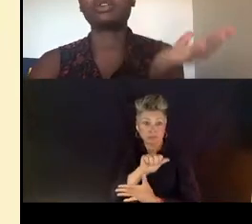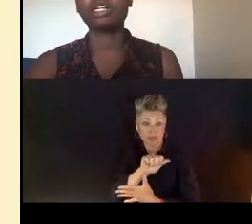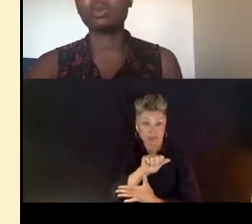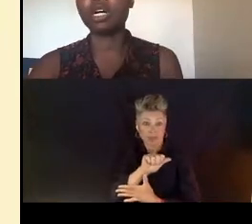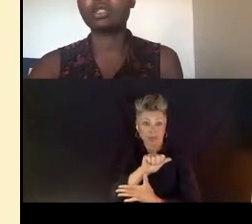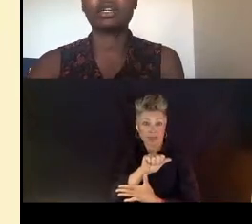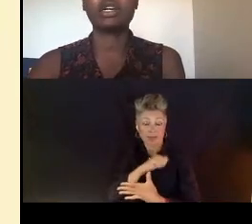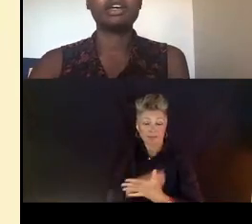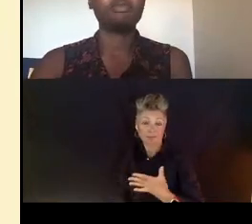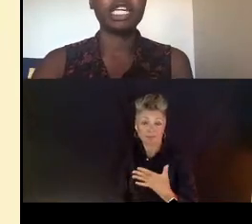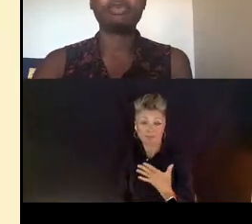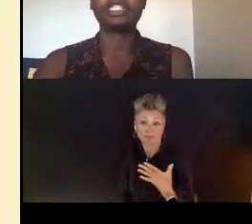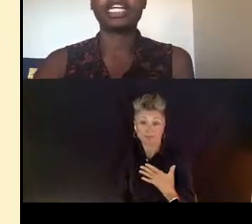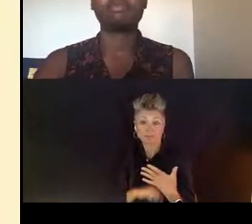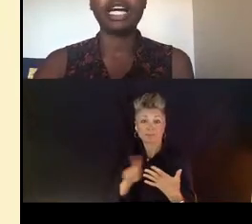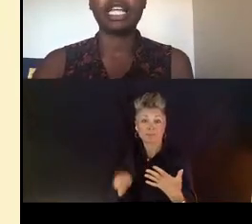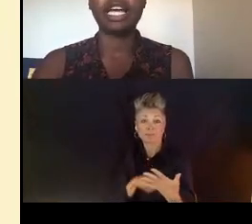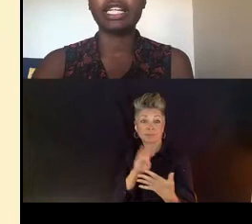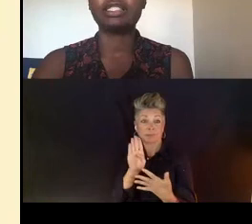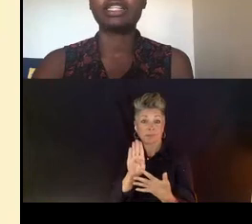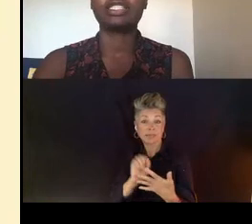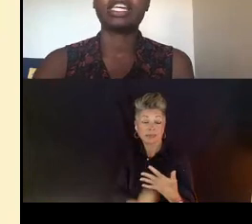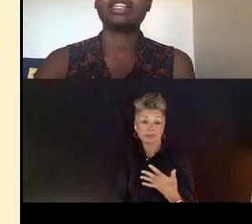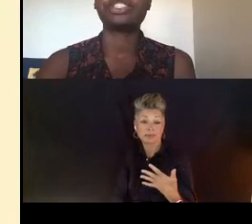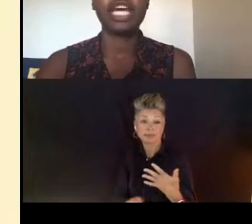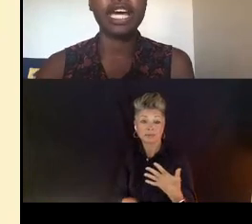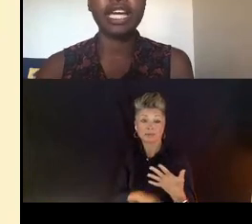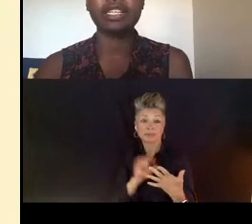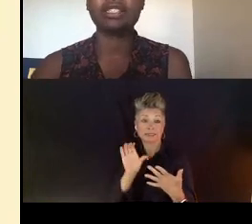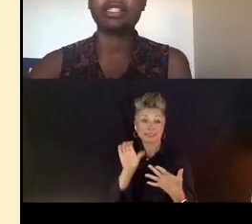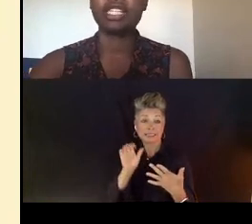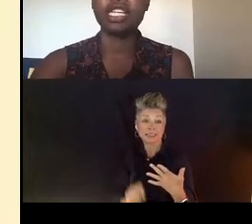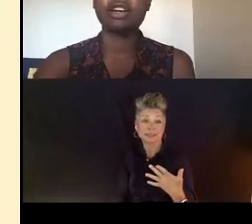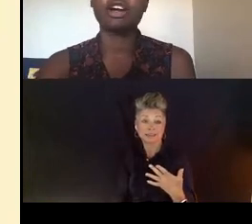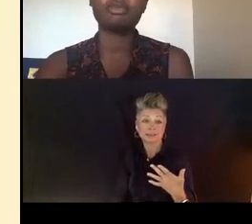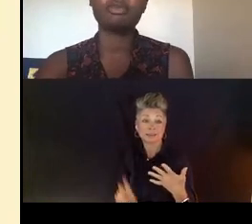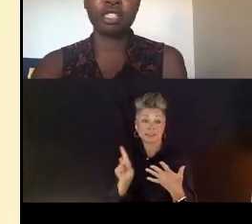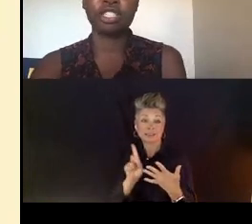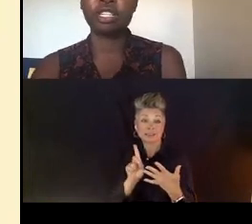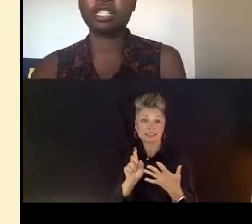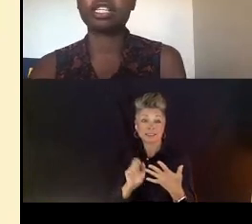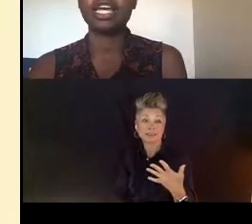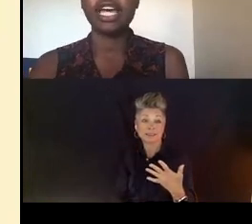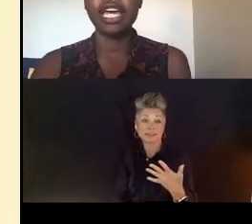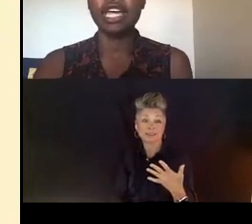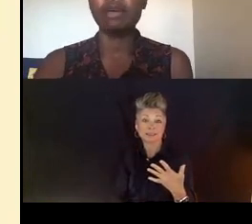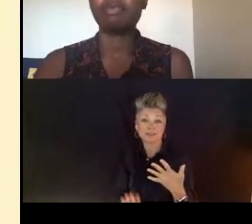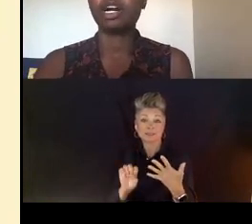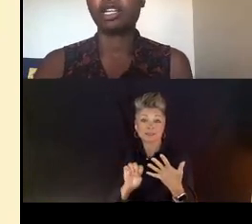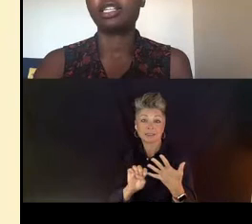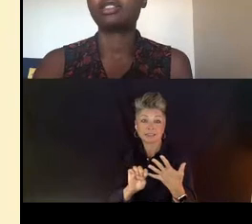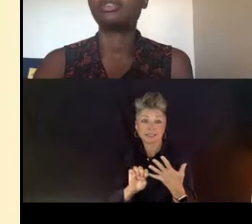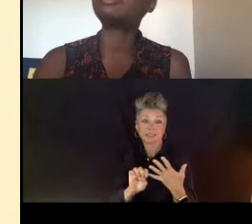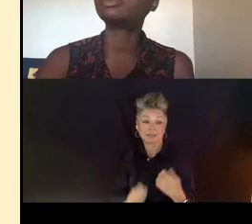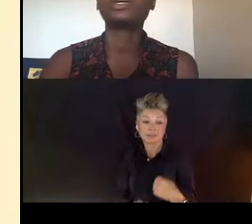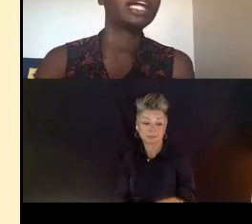visibility crosswalks. B, protected bike lanes. C, chicanes. D, curb extensions. E,